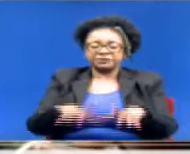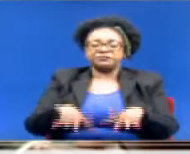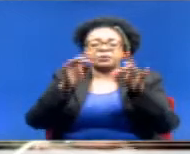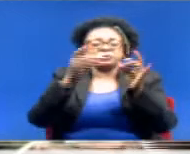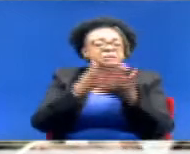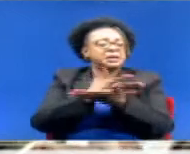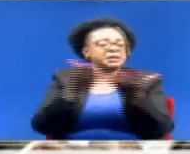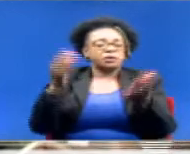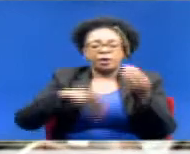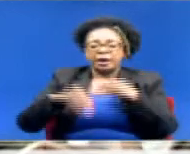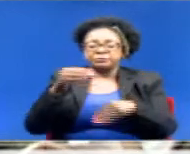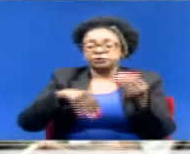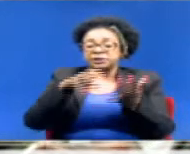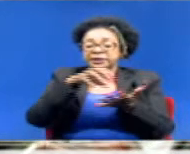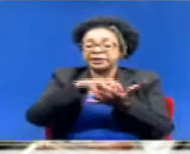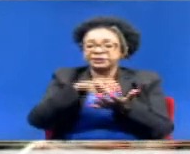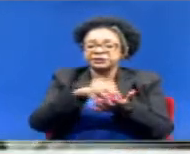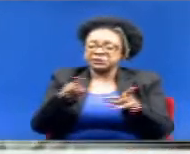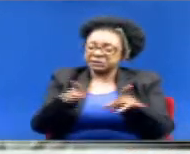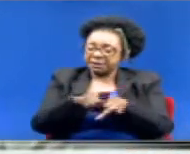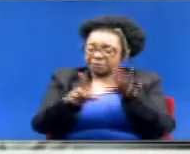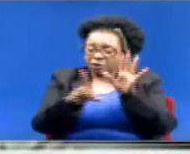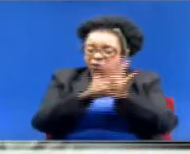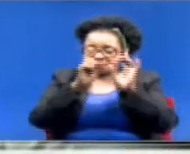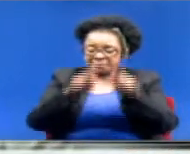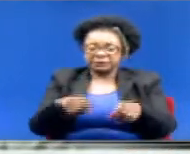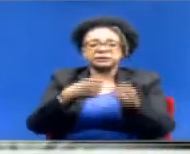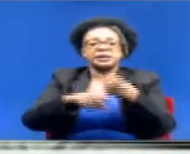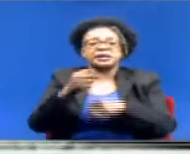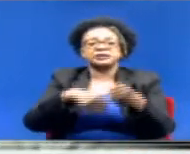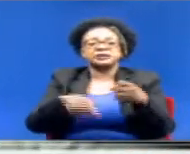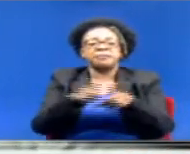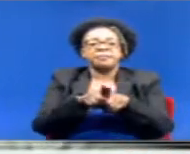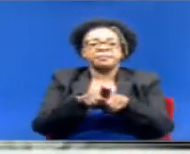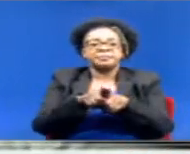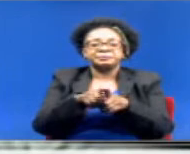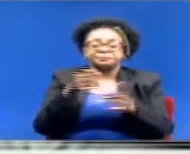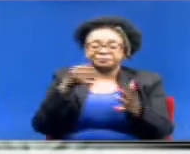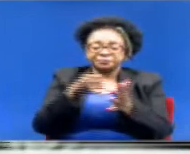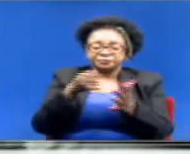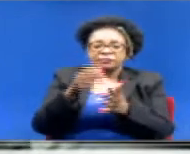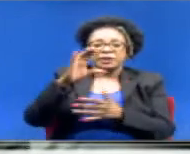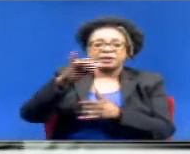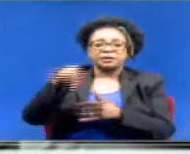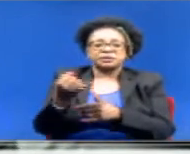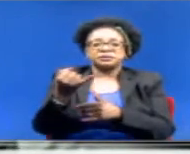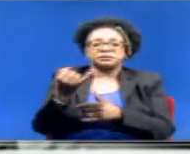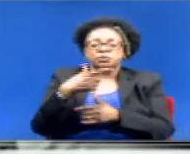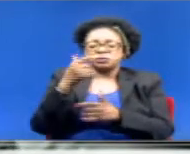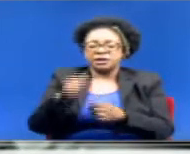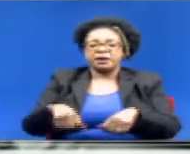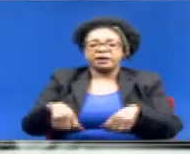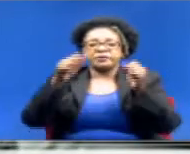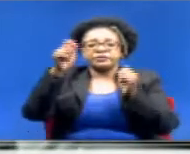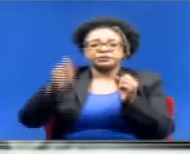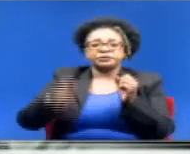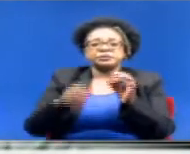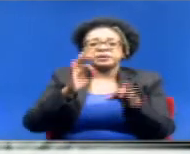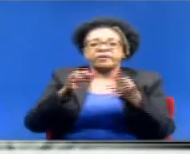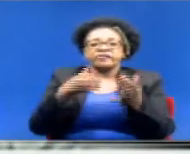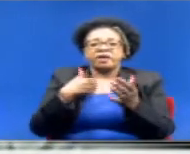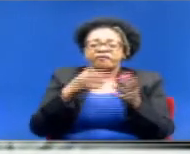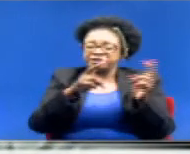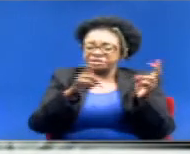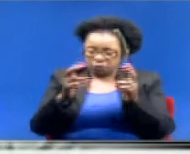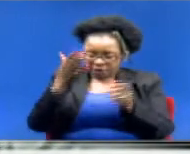ufisadi, naye pia sheria imshughulikie. Even the Chief Justice in this country, who is the head of the judiciary, if she has an issue, we know the